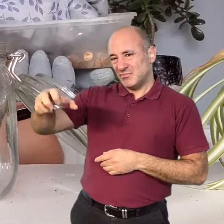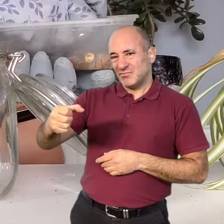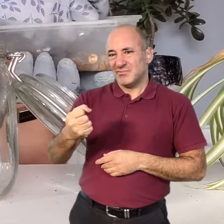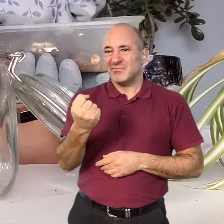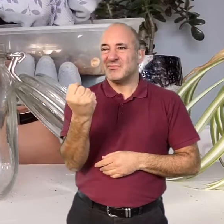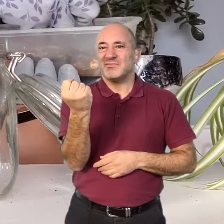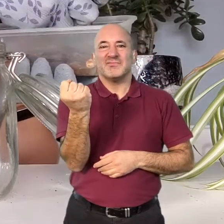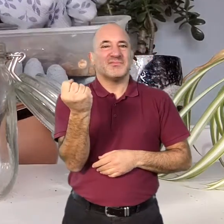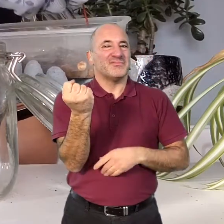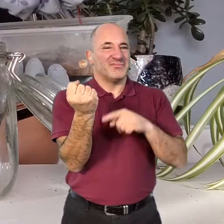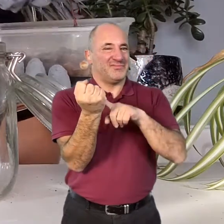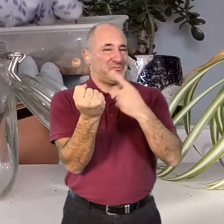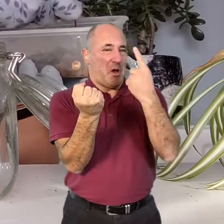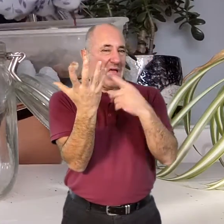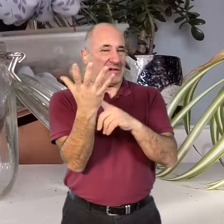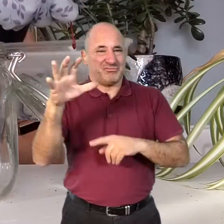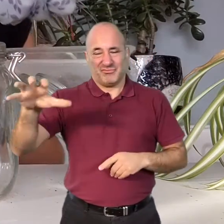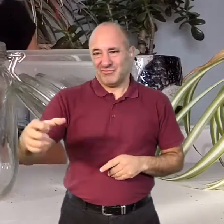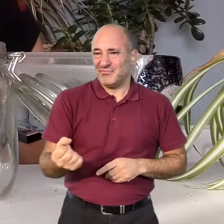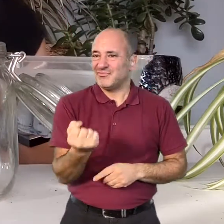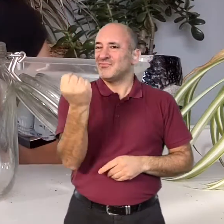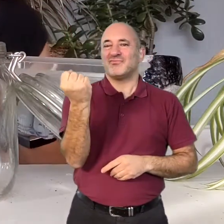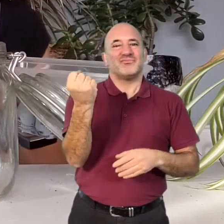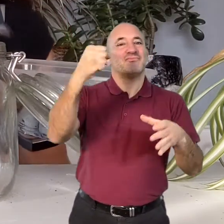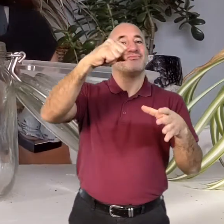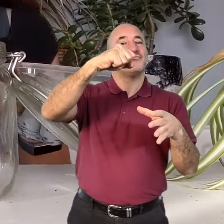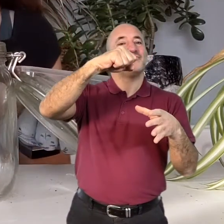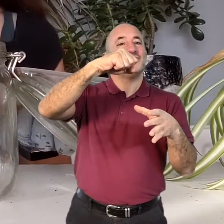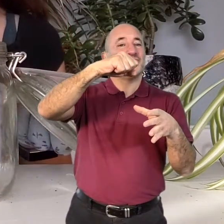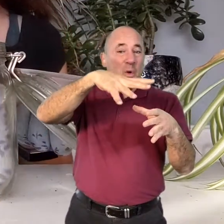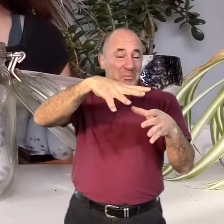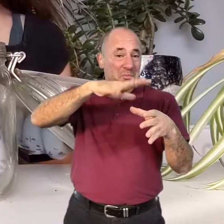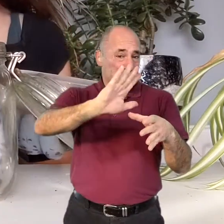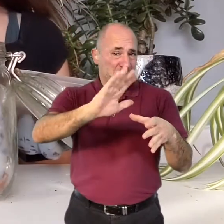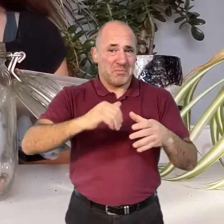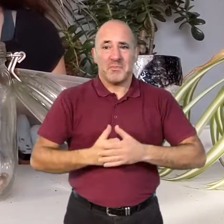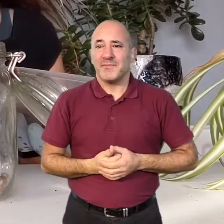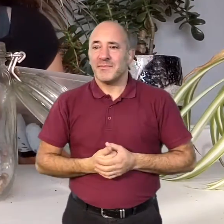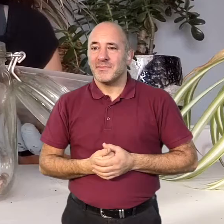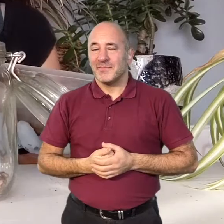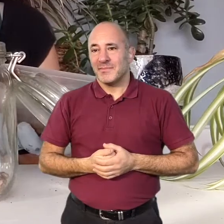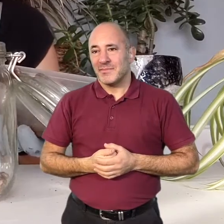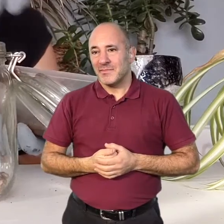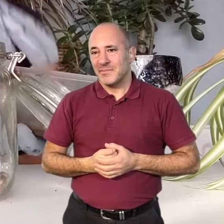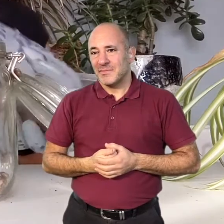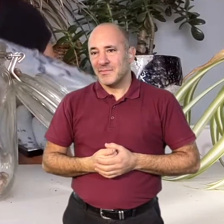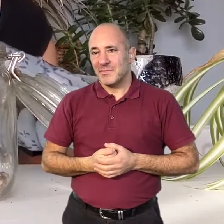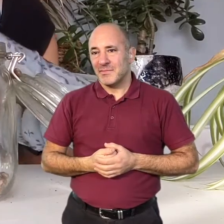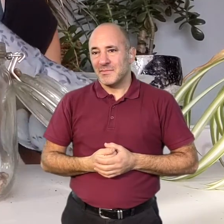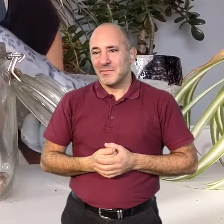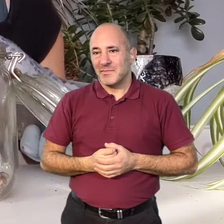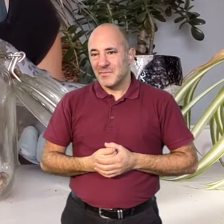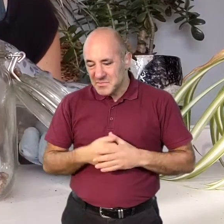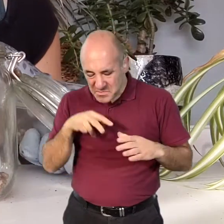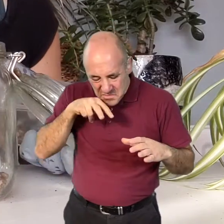it's a loud crunchy noise from the gravel. I'm just going to drop one handful. I